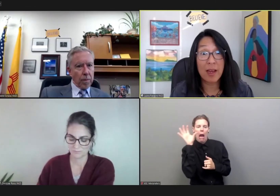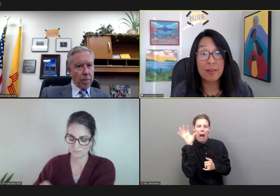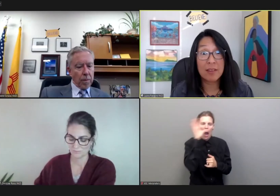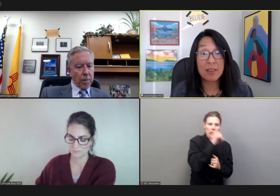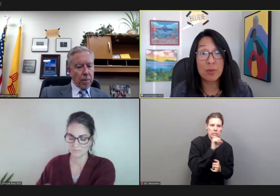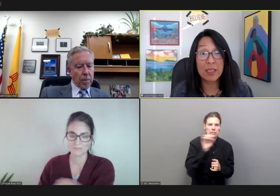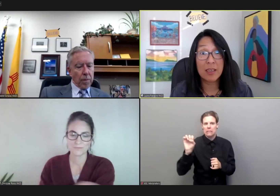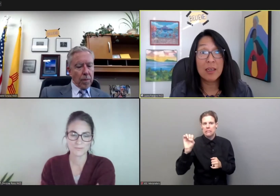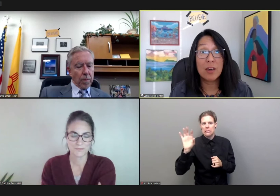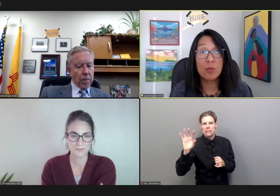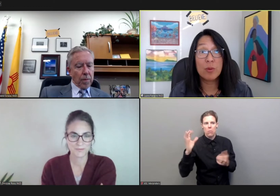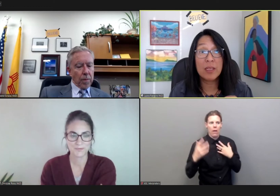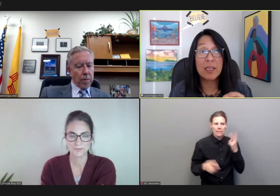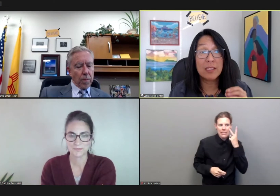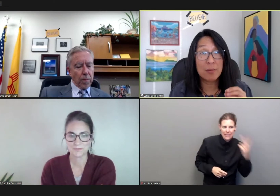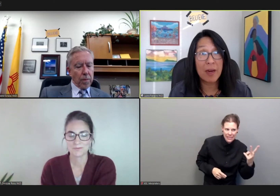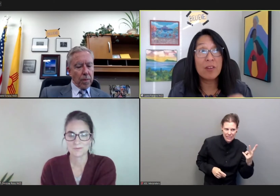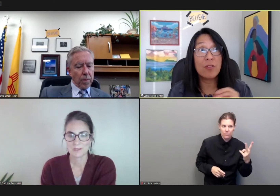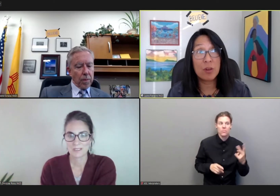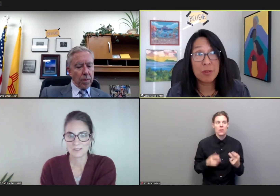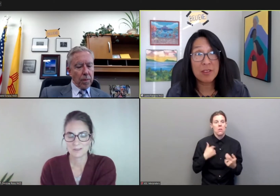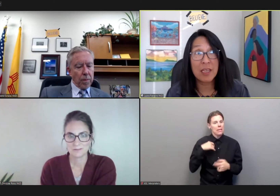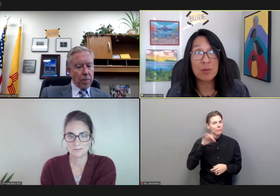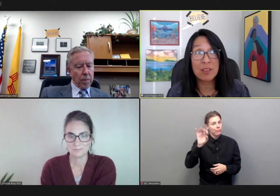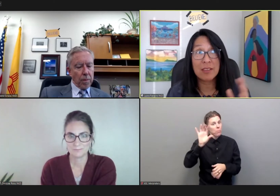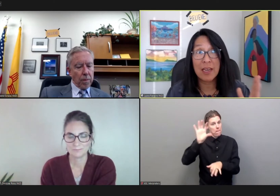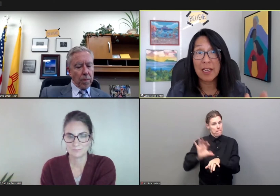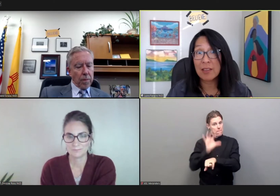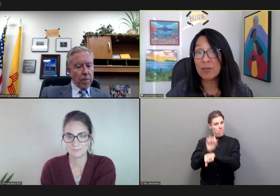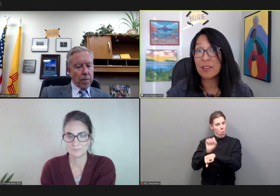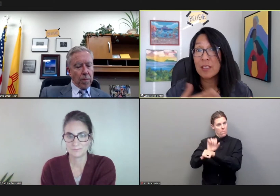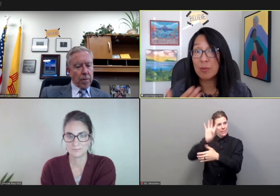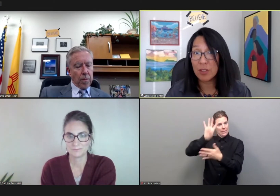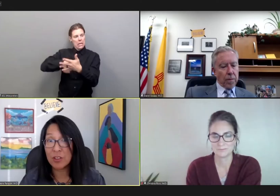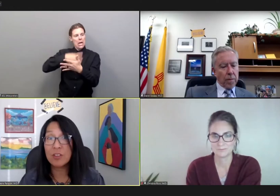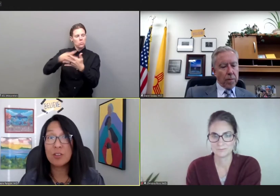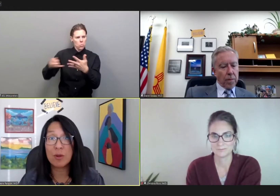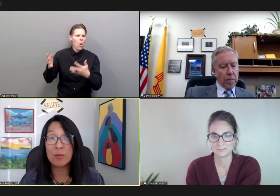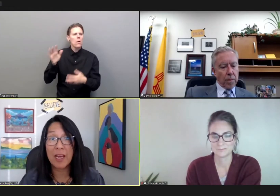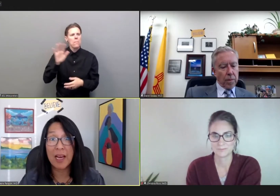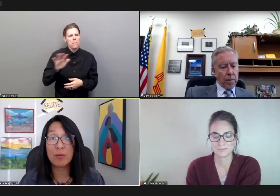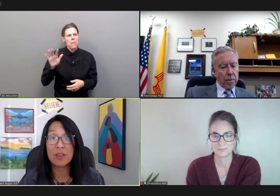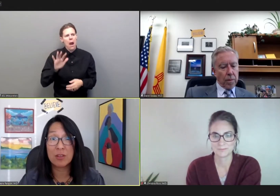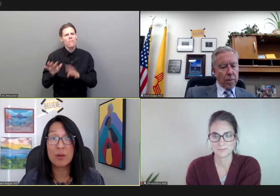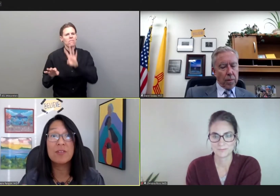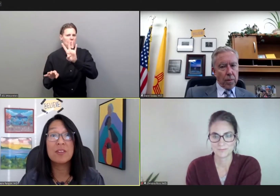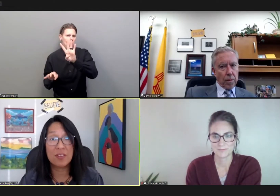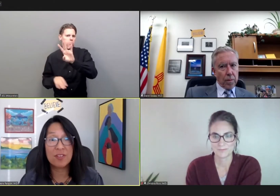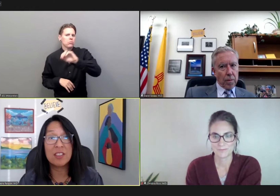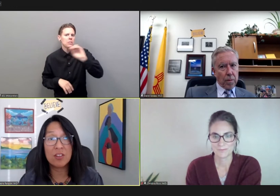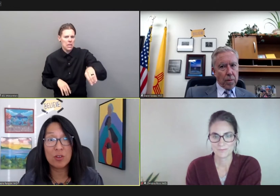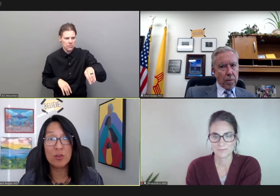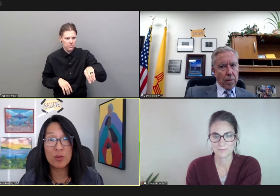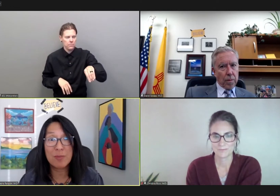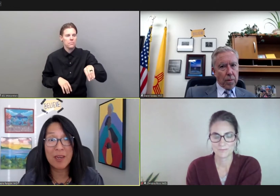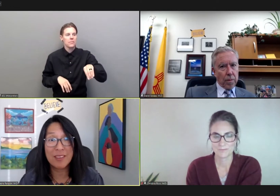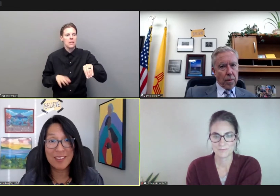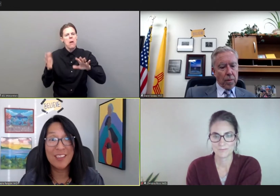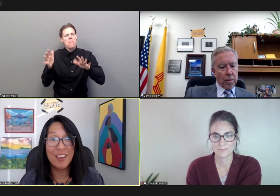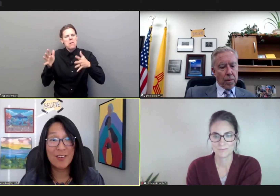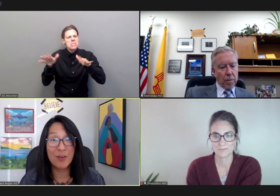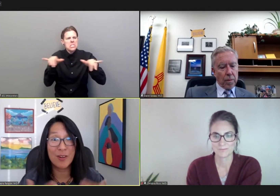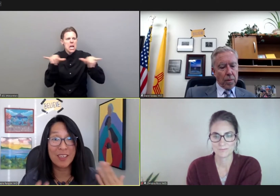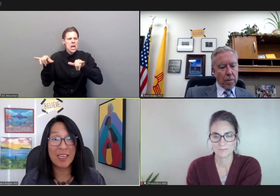we'd had this week, it's about 4%, which is kind of similar to what we had with the 12 to 15-year-old